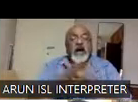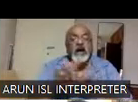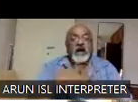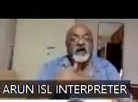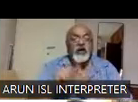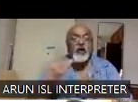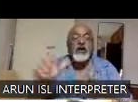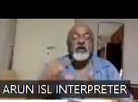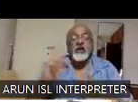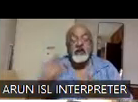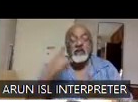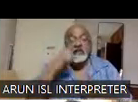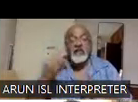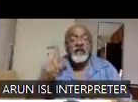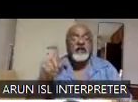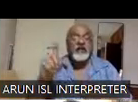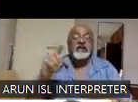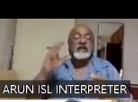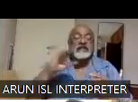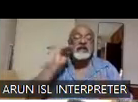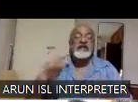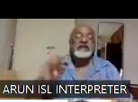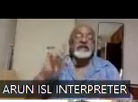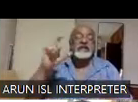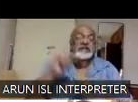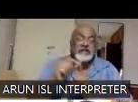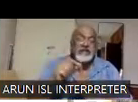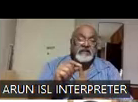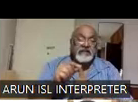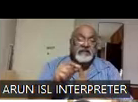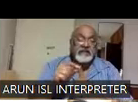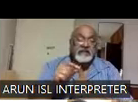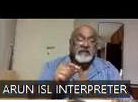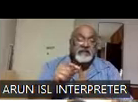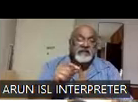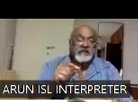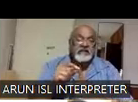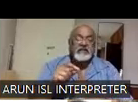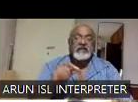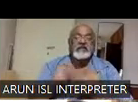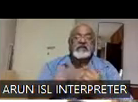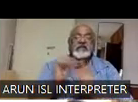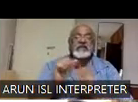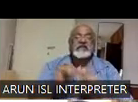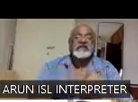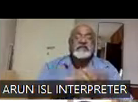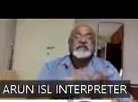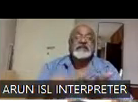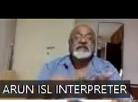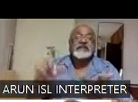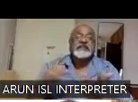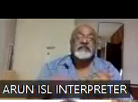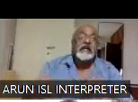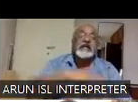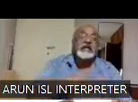brave mother. Her son had cerebral palsy and she started the first Spastic Society of India. And